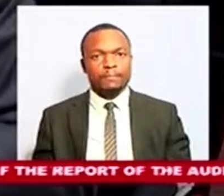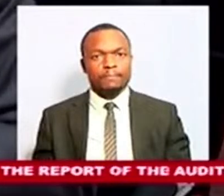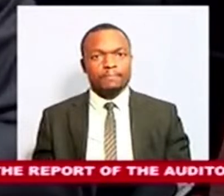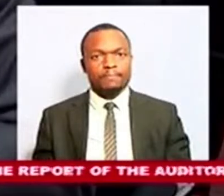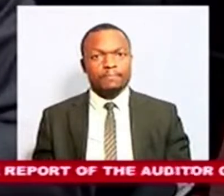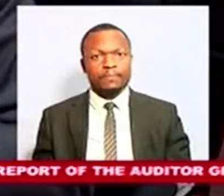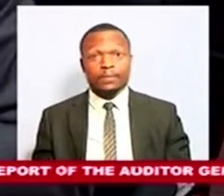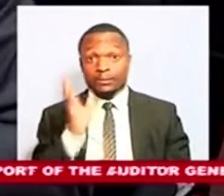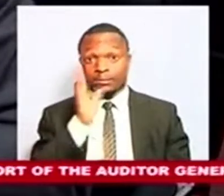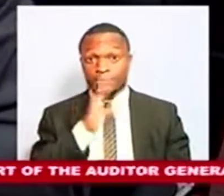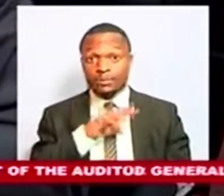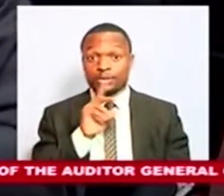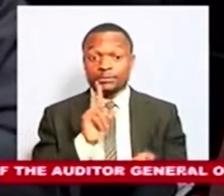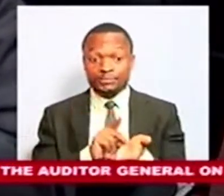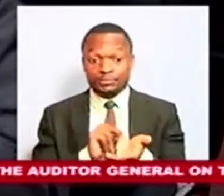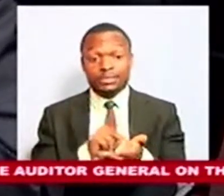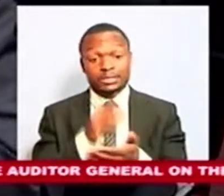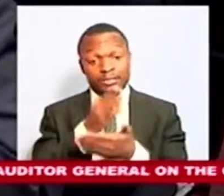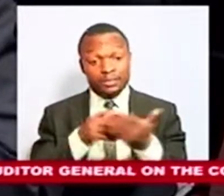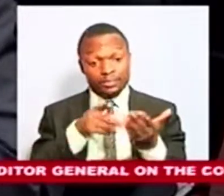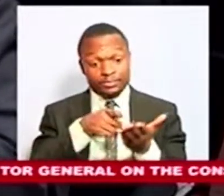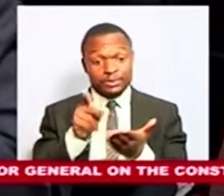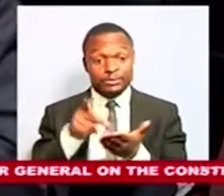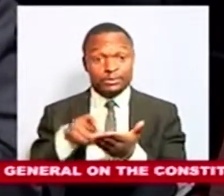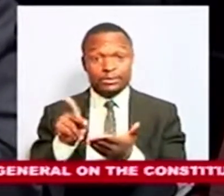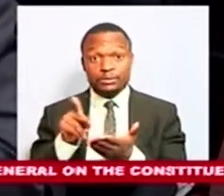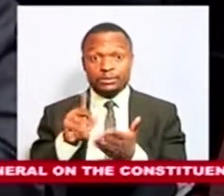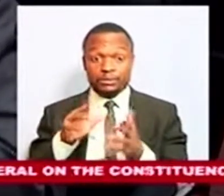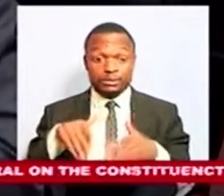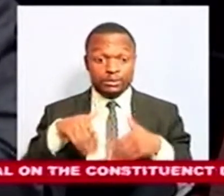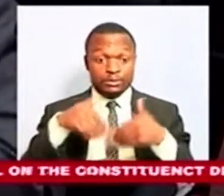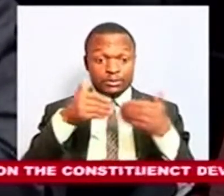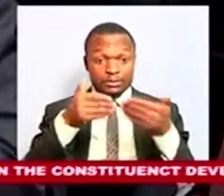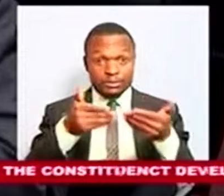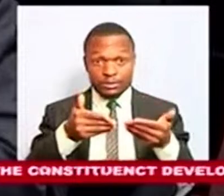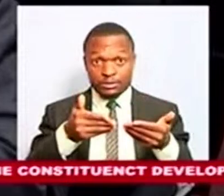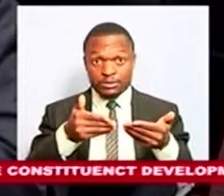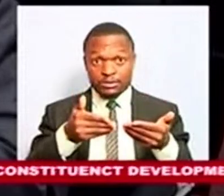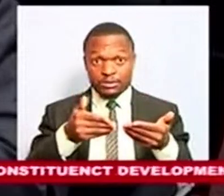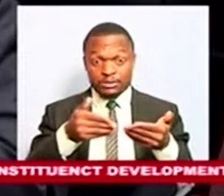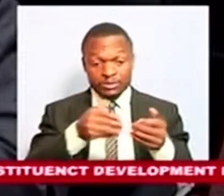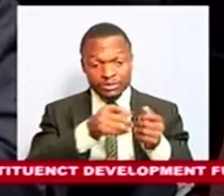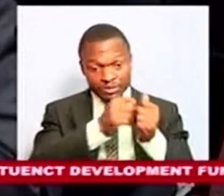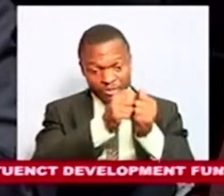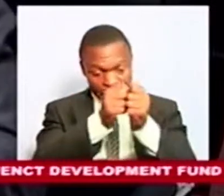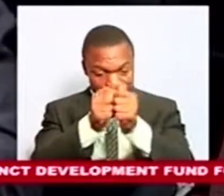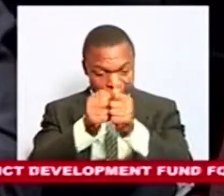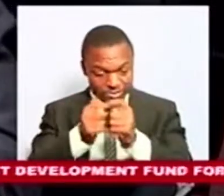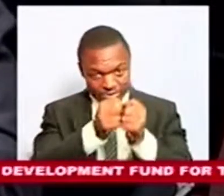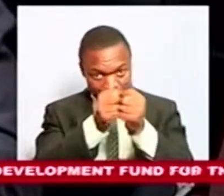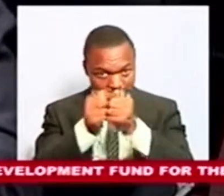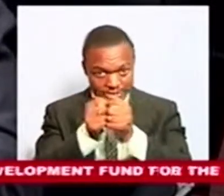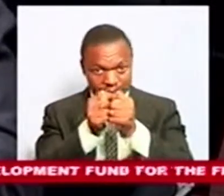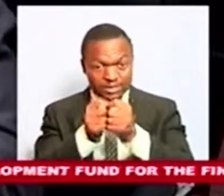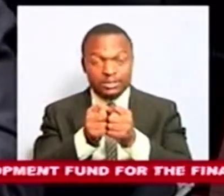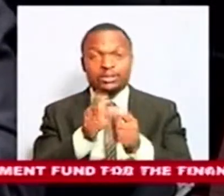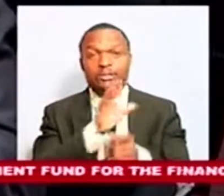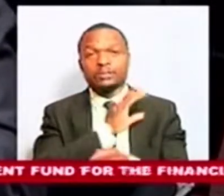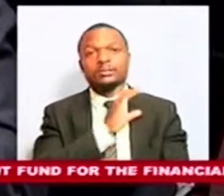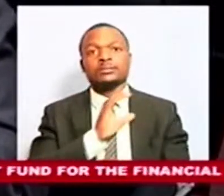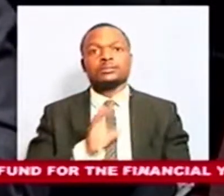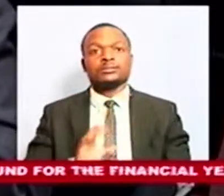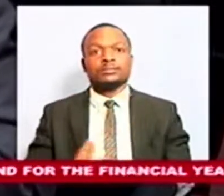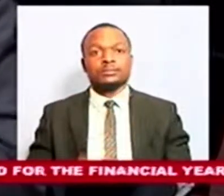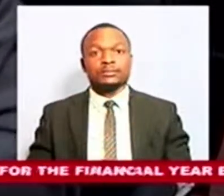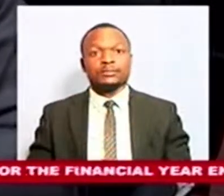Are you done, Doc? Some payment was made to Togetherness Enterprises, and